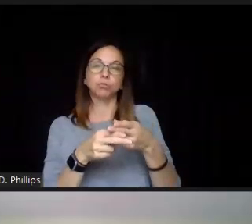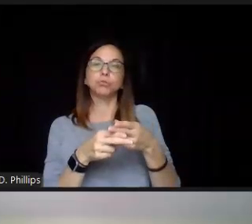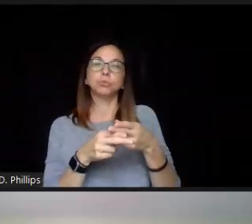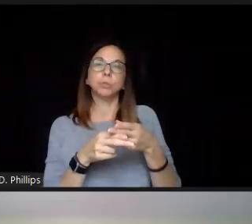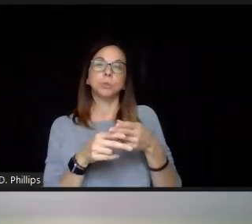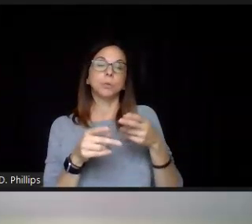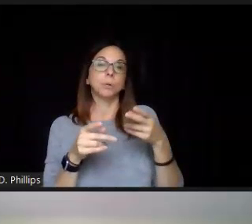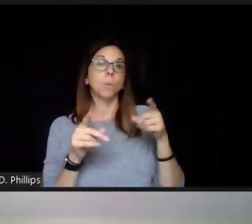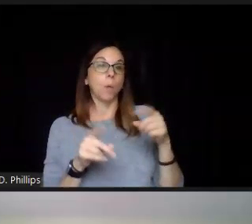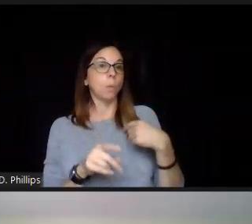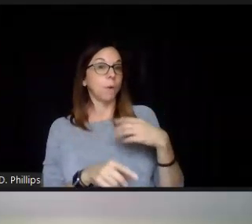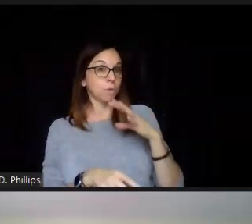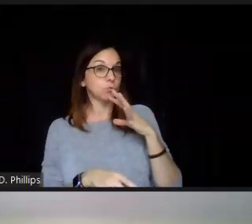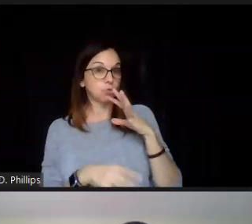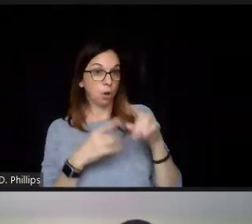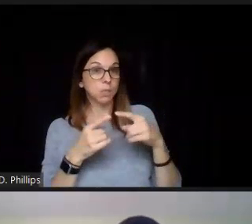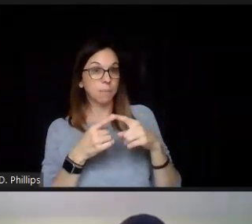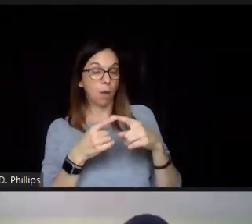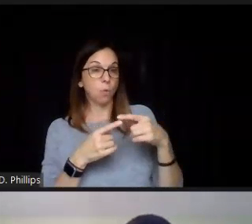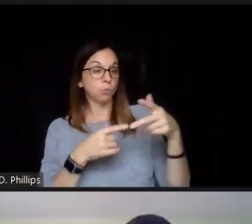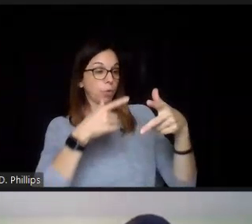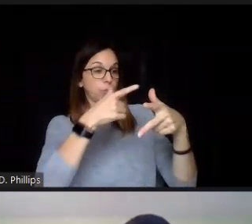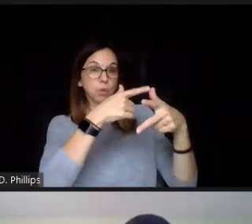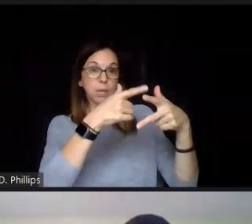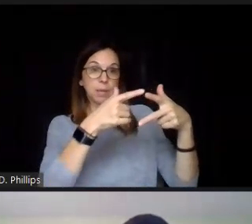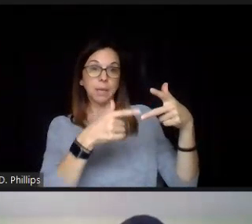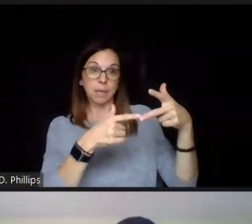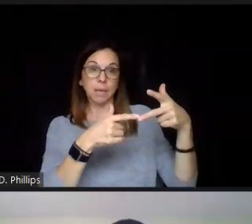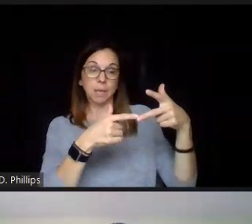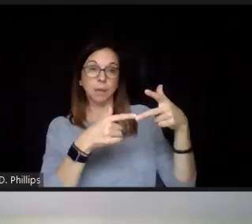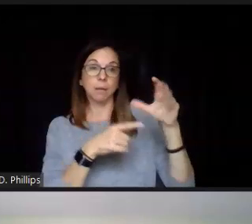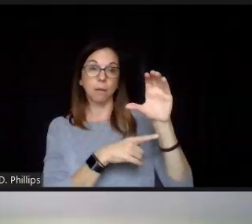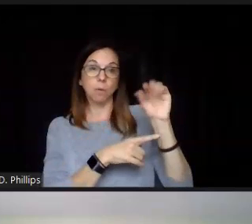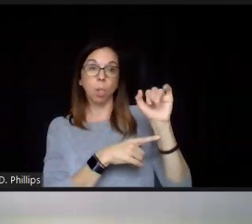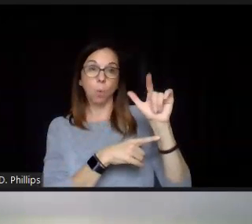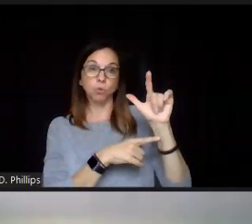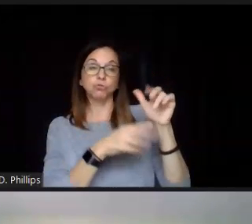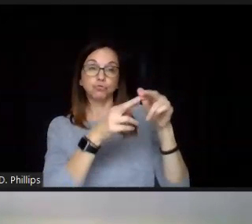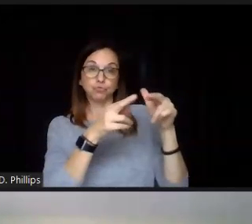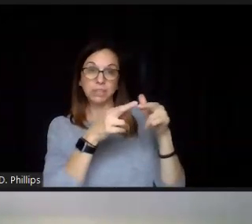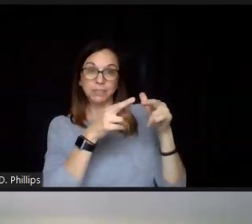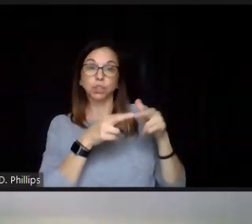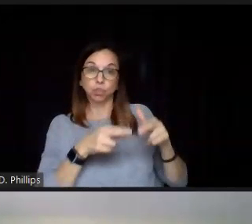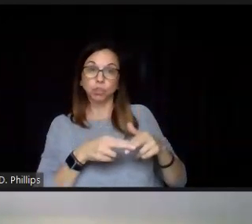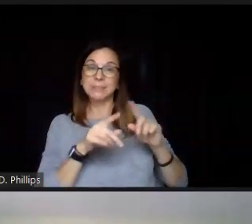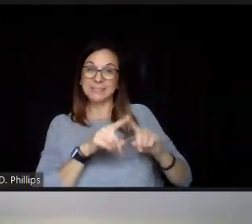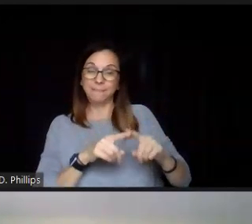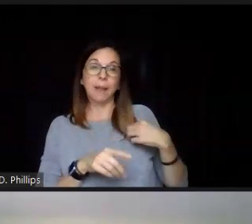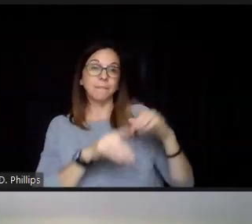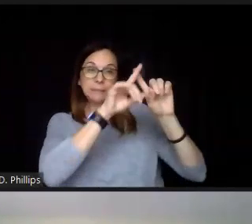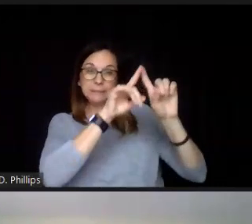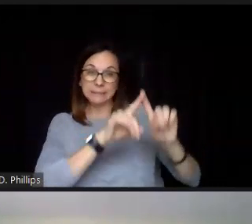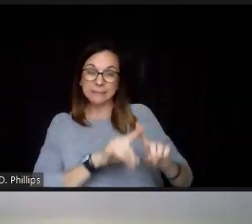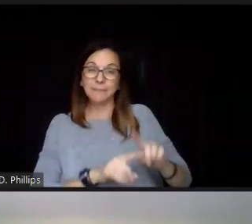is that while we've talked about the three colonial regions being different and having different